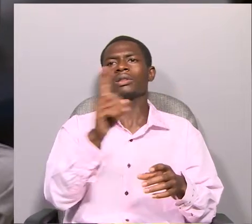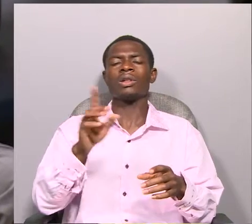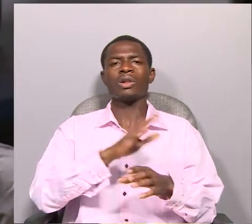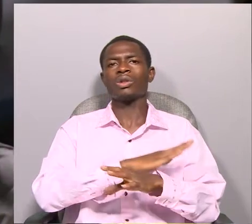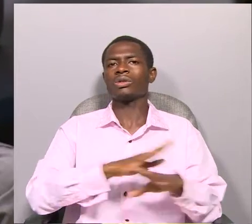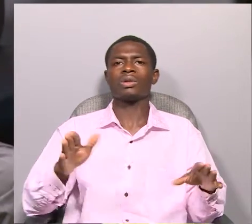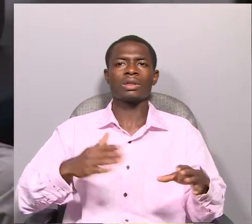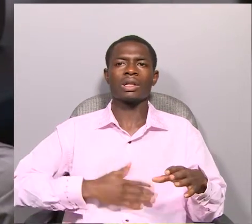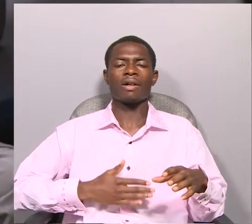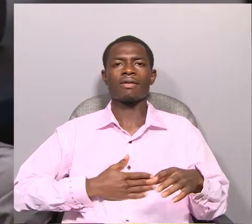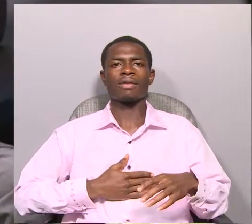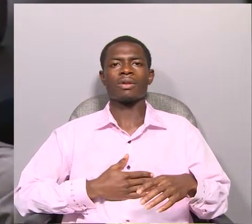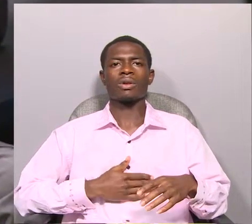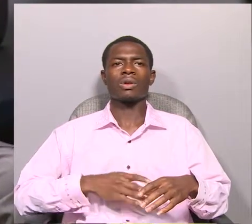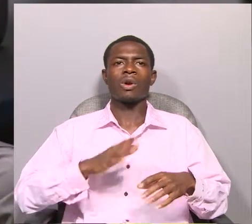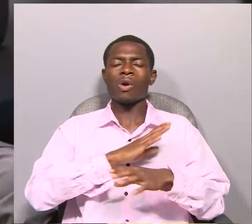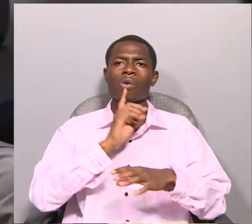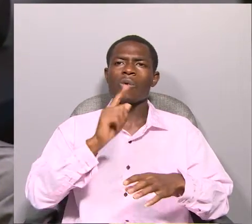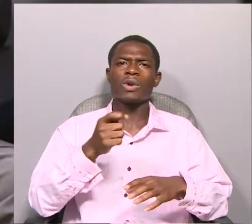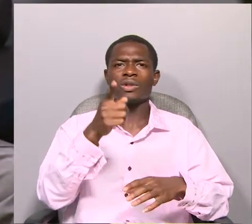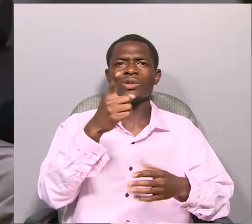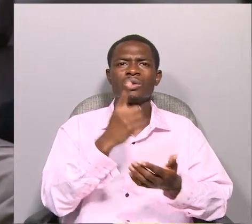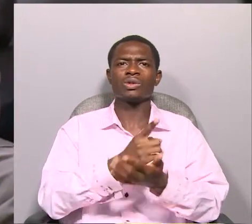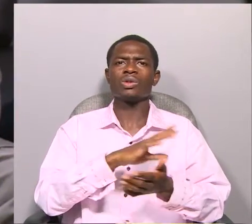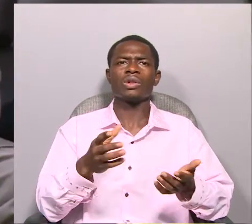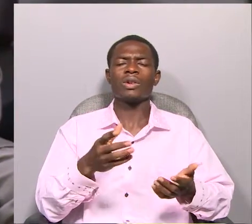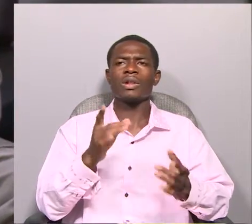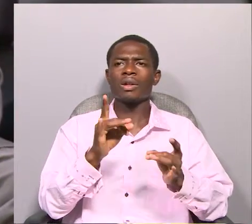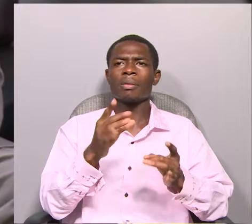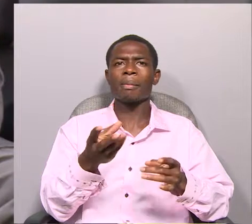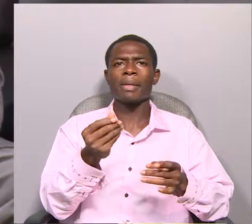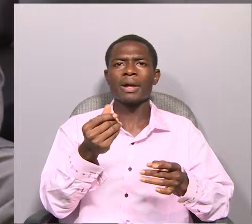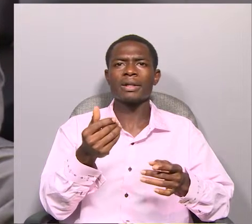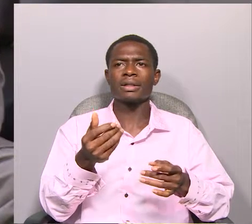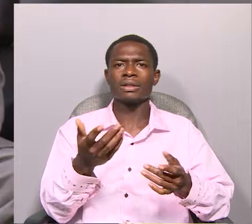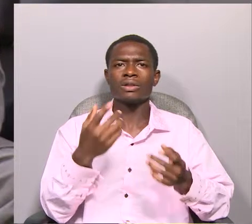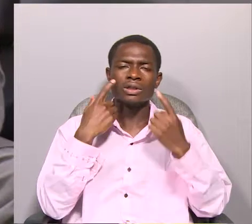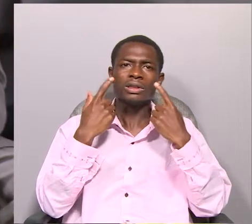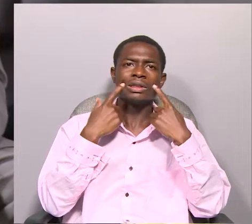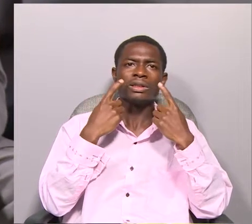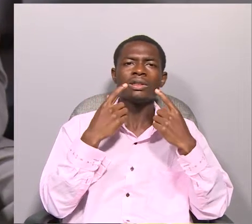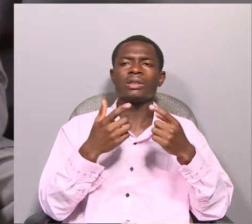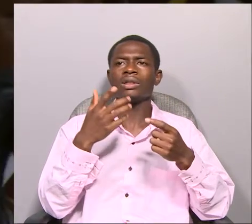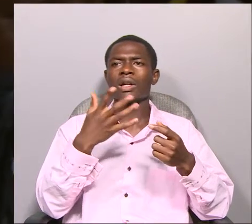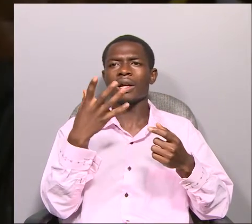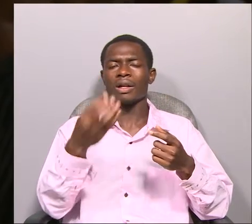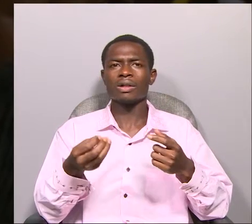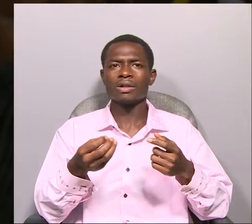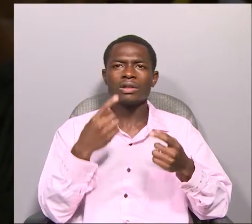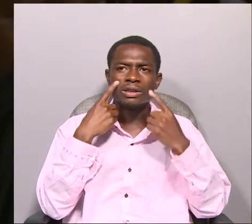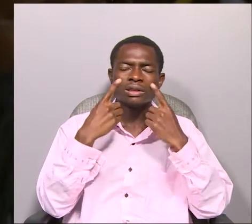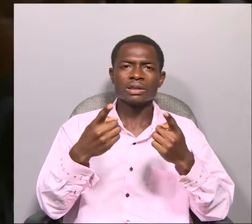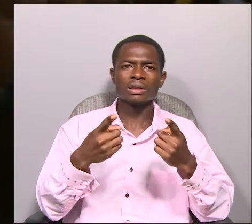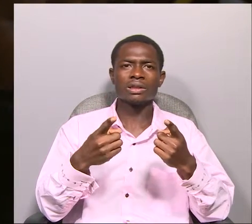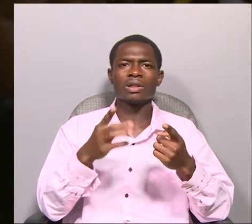$1,000, and say go and have a project that will, you know, generate some funds is not practical.